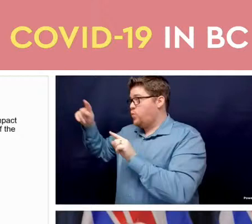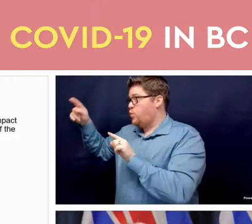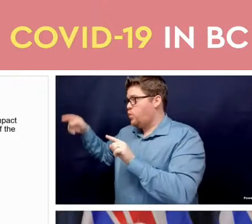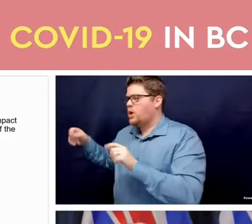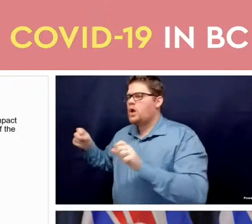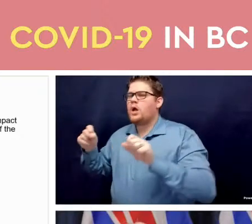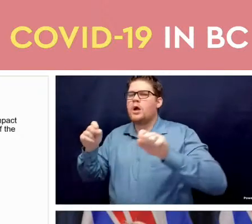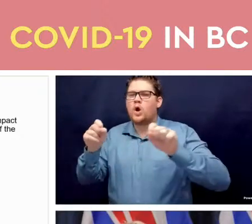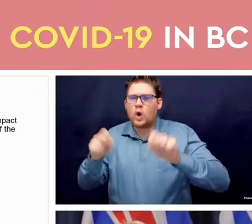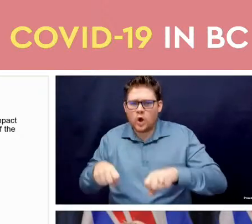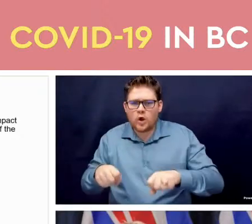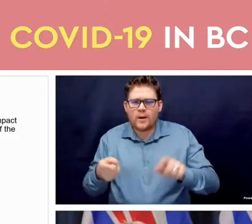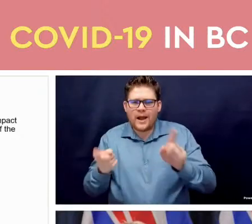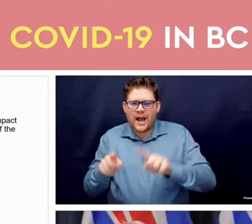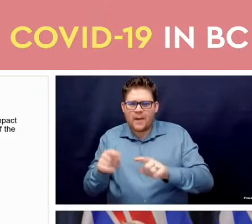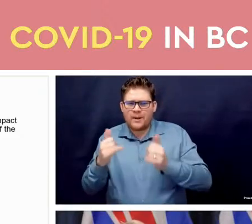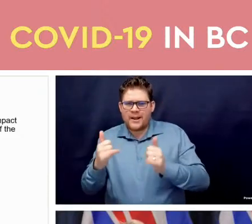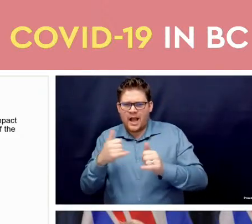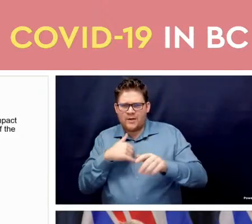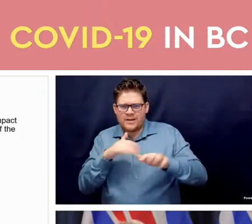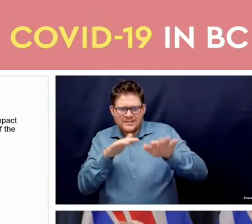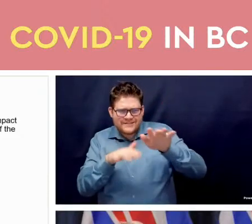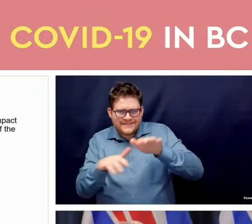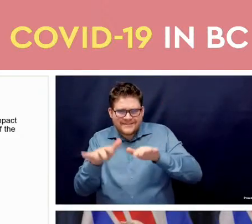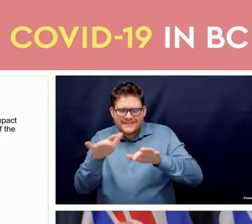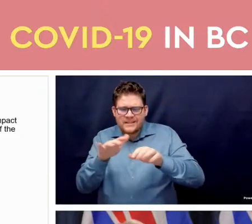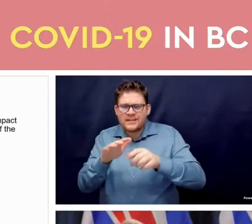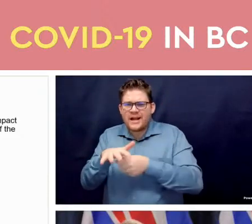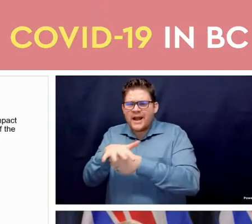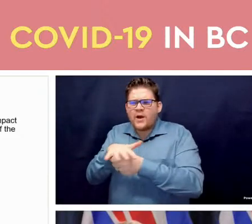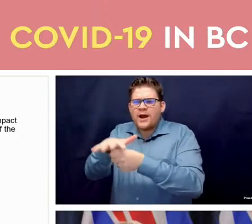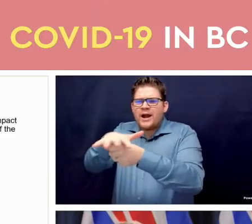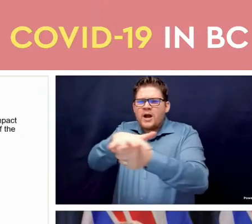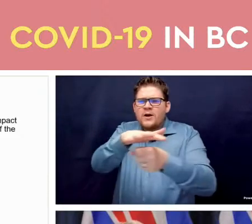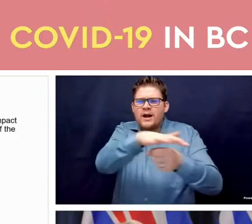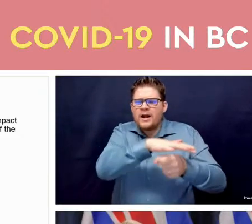see the peak of transmission in the community, there's a lag